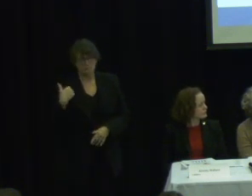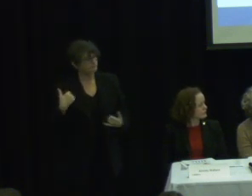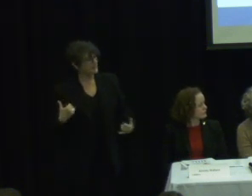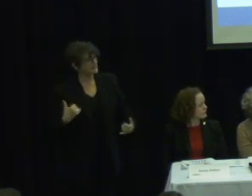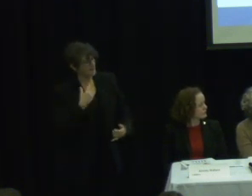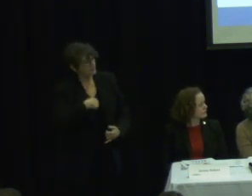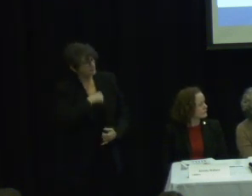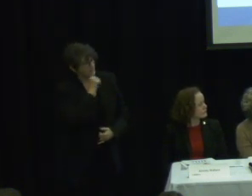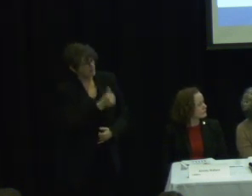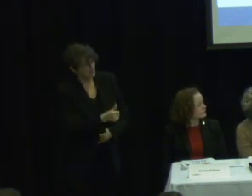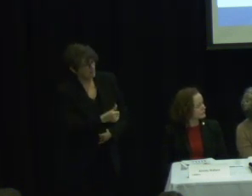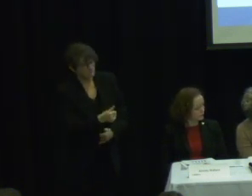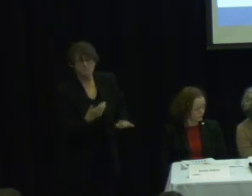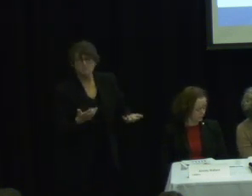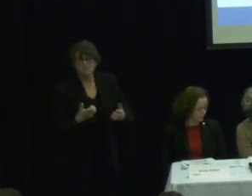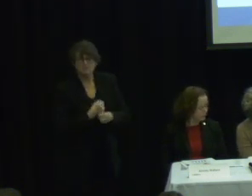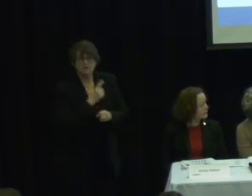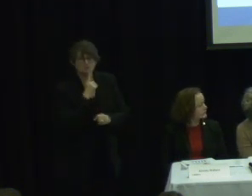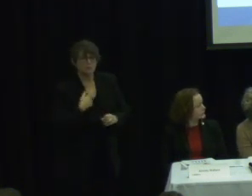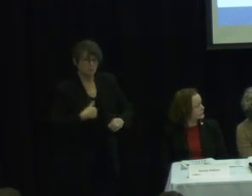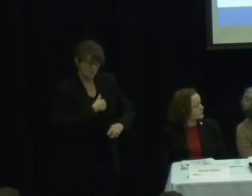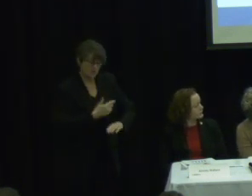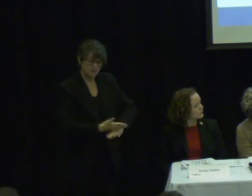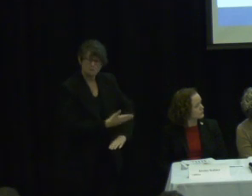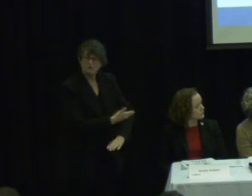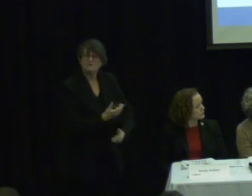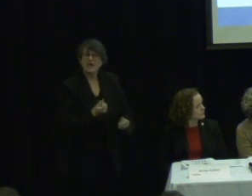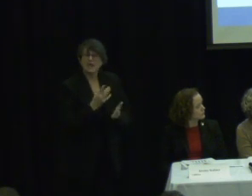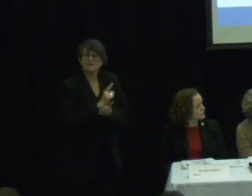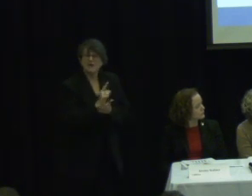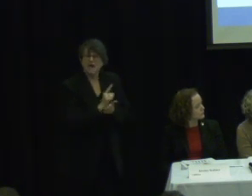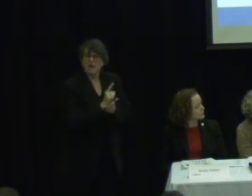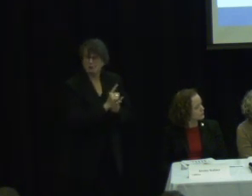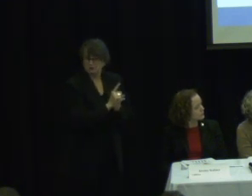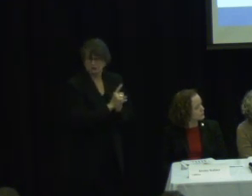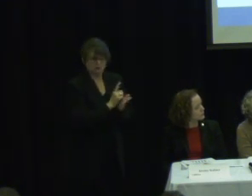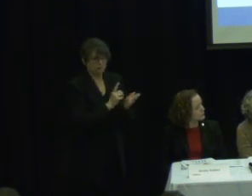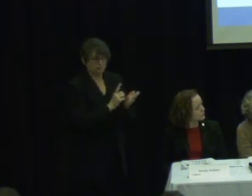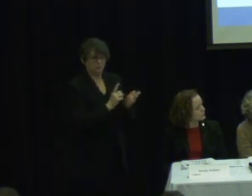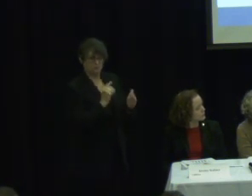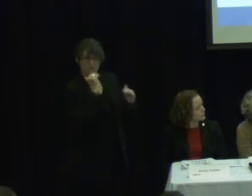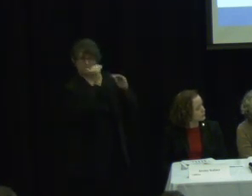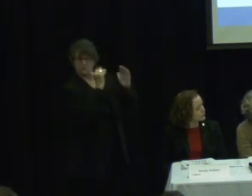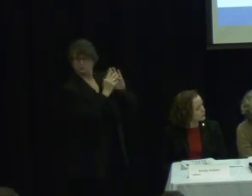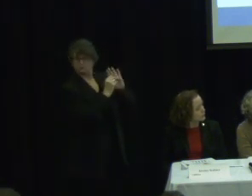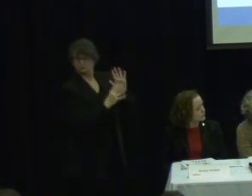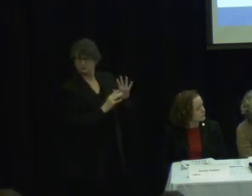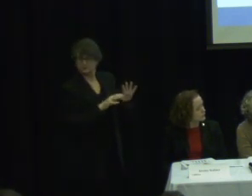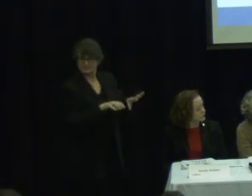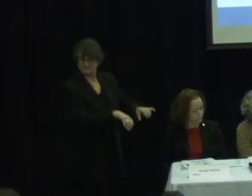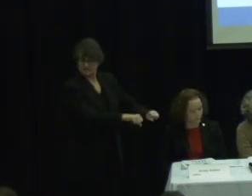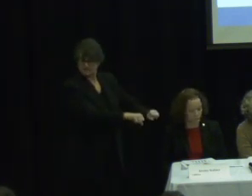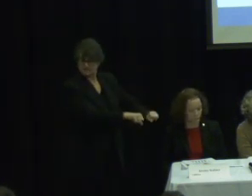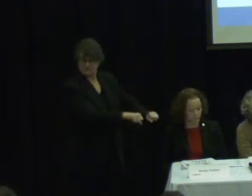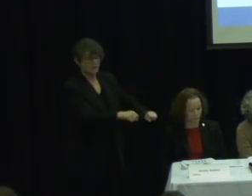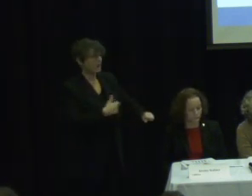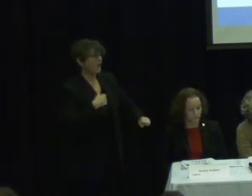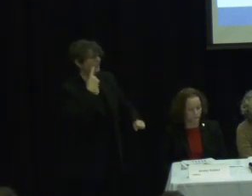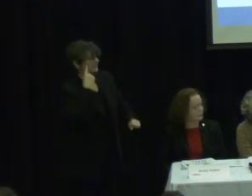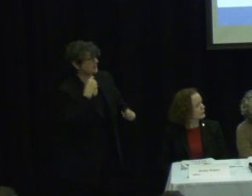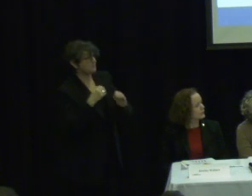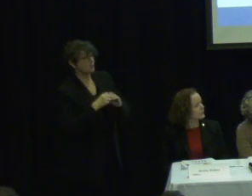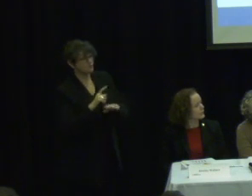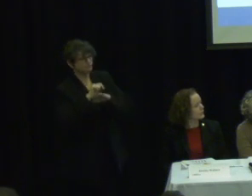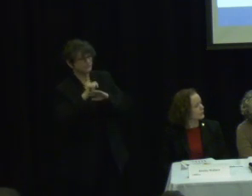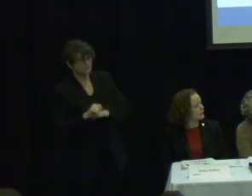that we want to make sure we're doing, improving on, and then when we have more capacity on all our channels, I think we're going to see more traditional enrollments, more